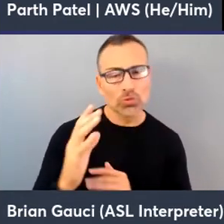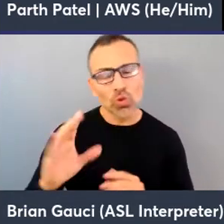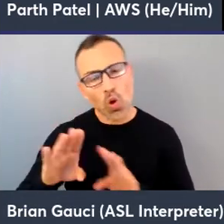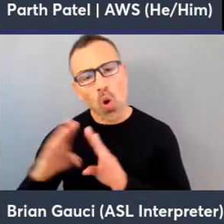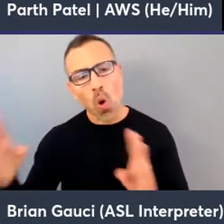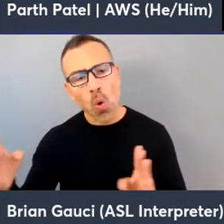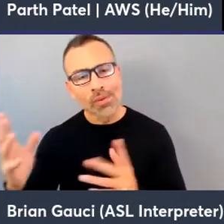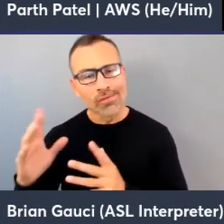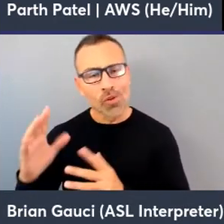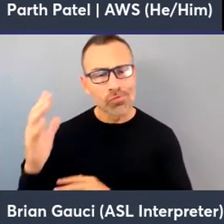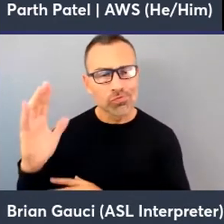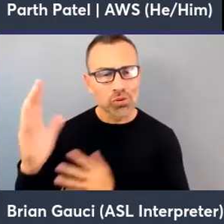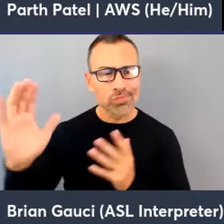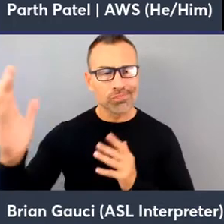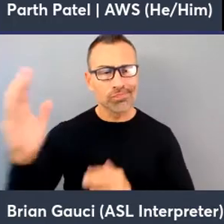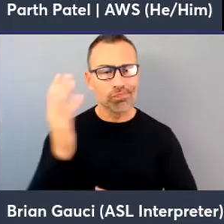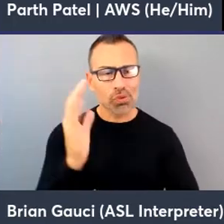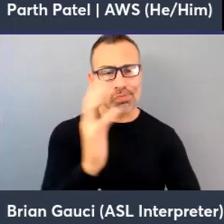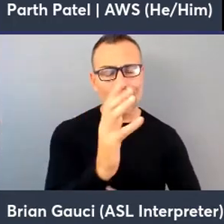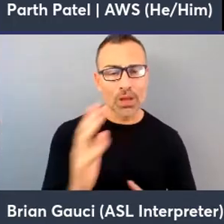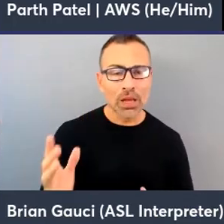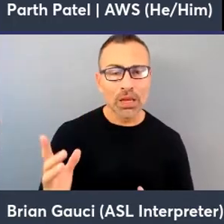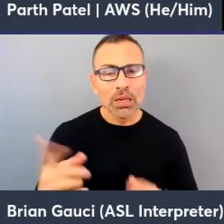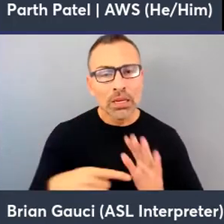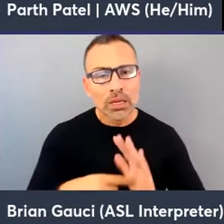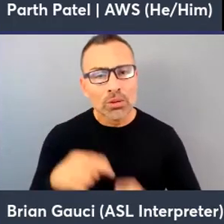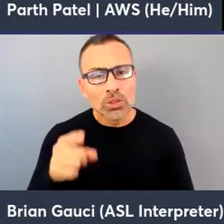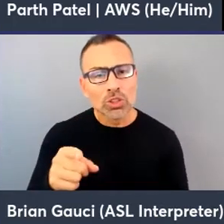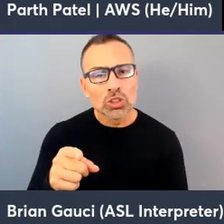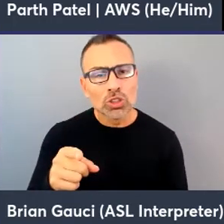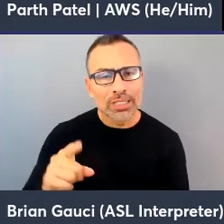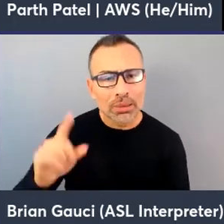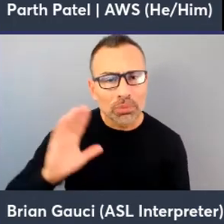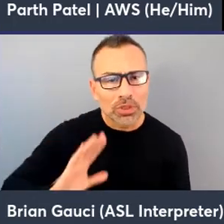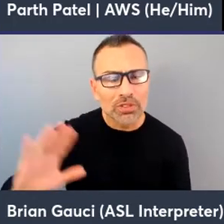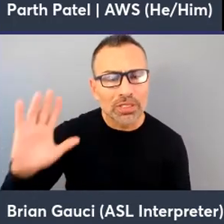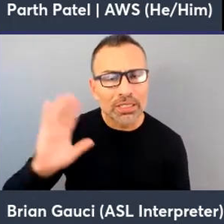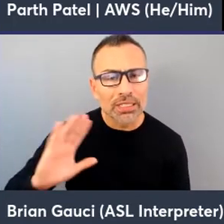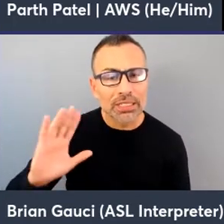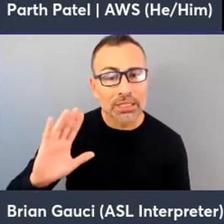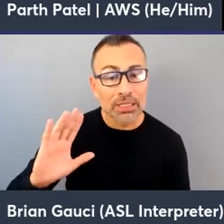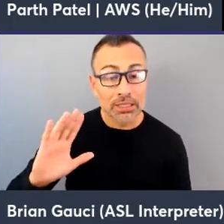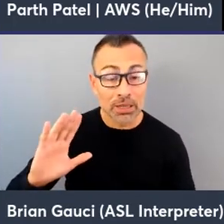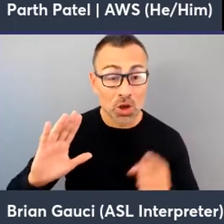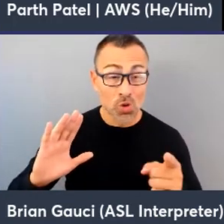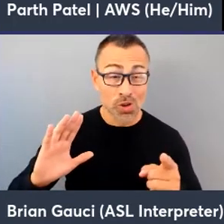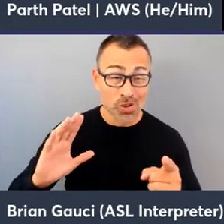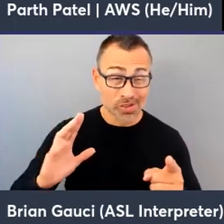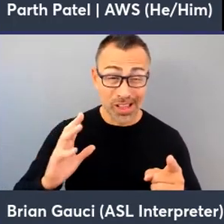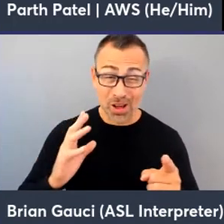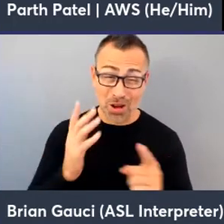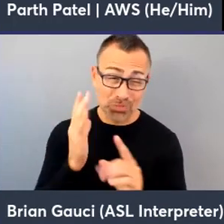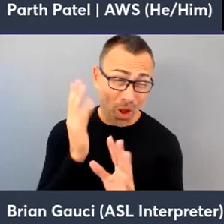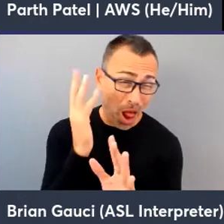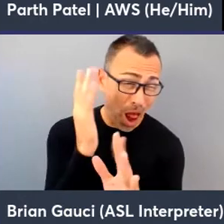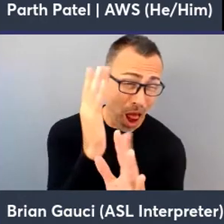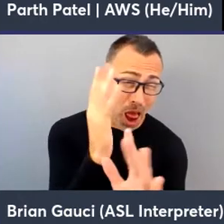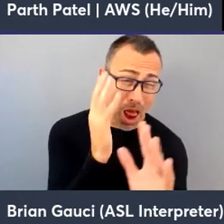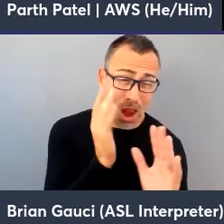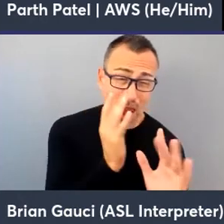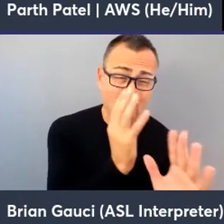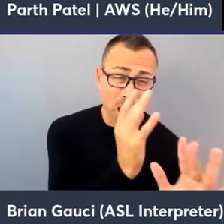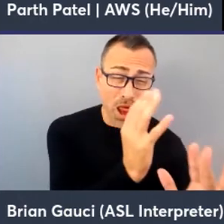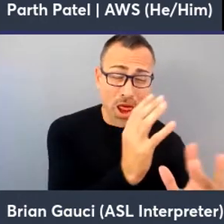show you that um, previously it was very dense forest, but now you see so